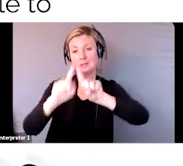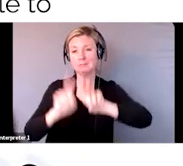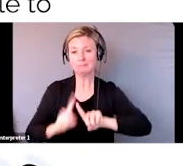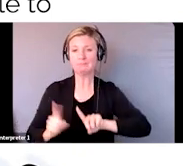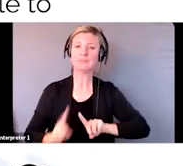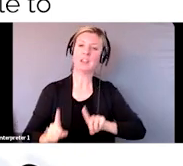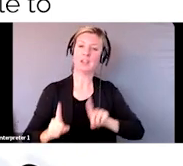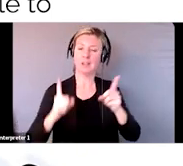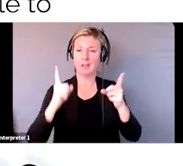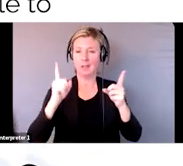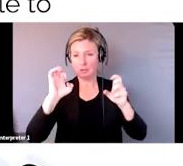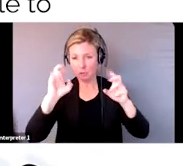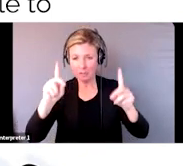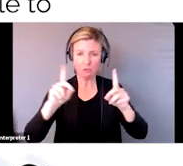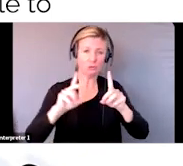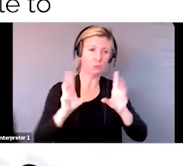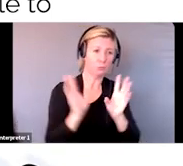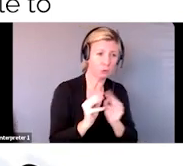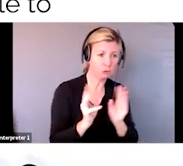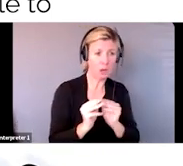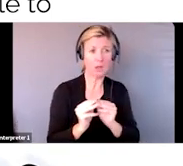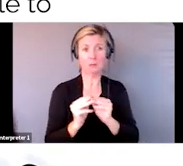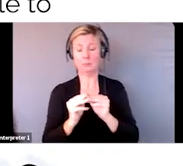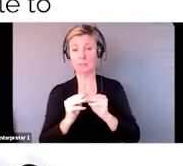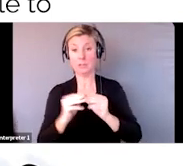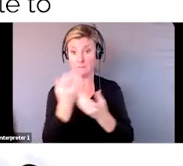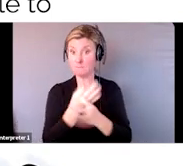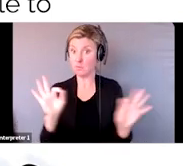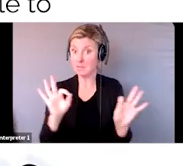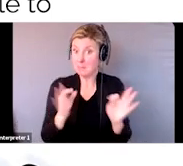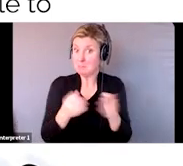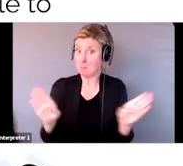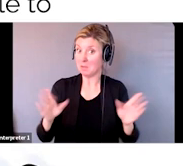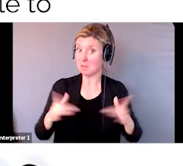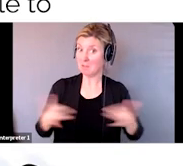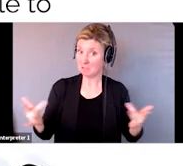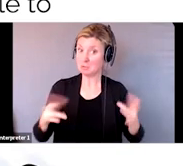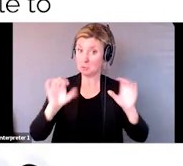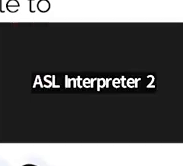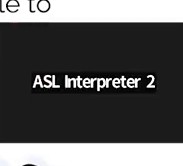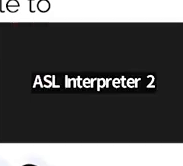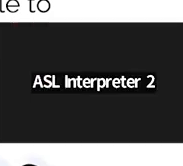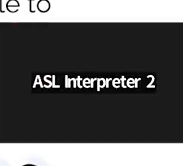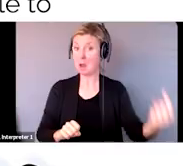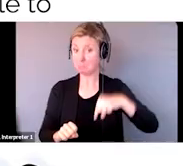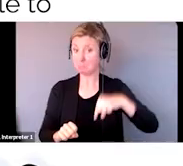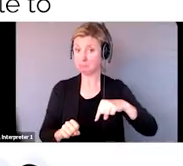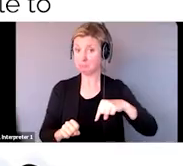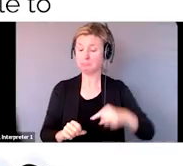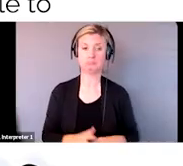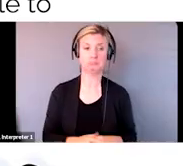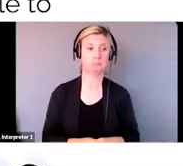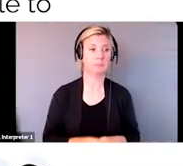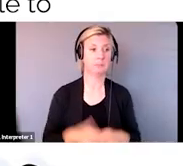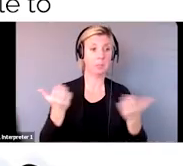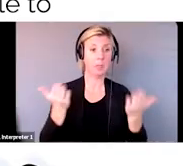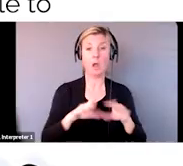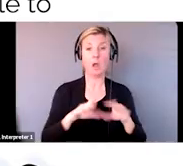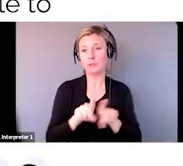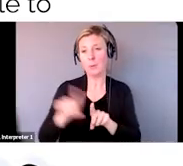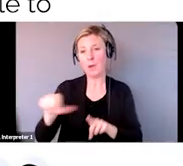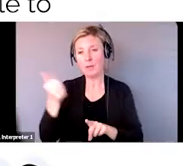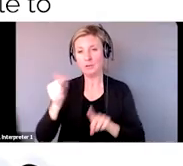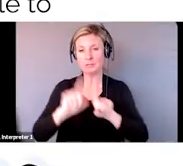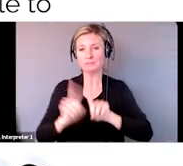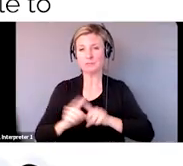access. Those companies that are clients of IPON also have access to many other different services, including